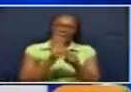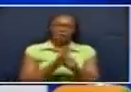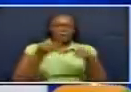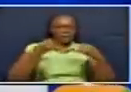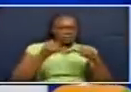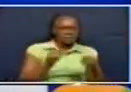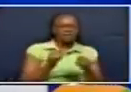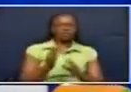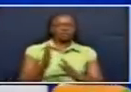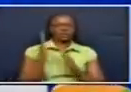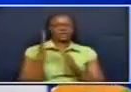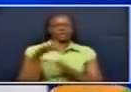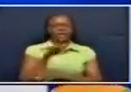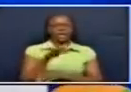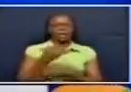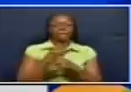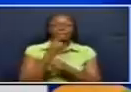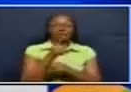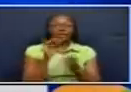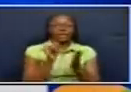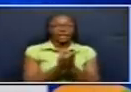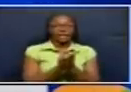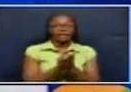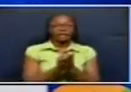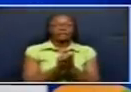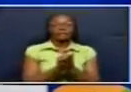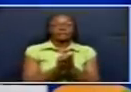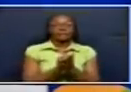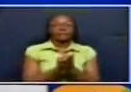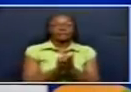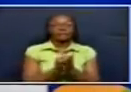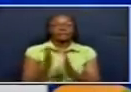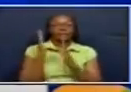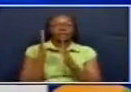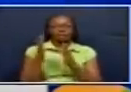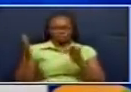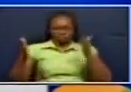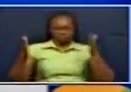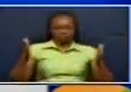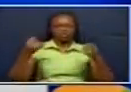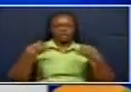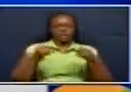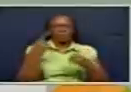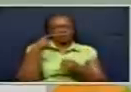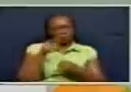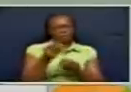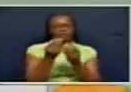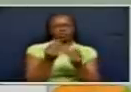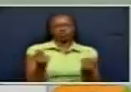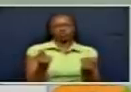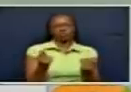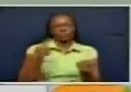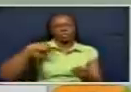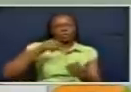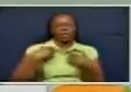of security to ensure that an end-to-end security system has been implemented for this solution. We have